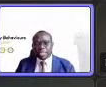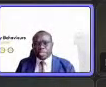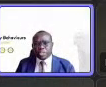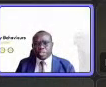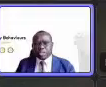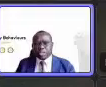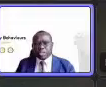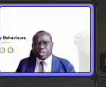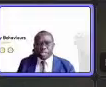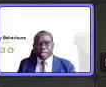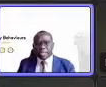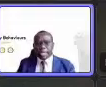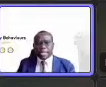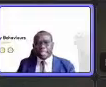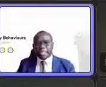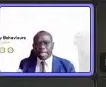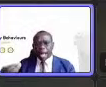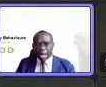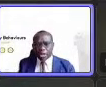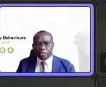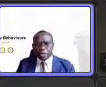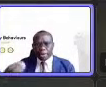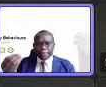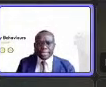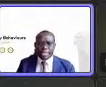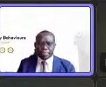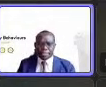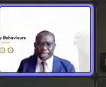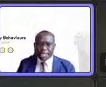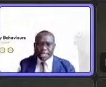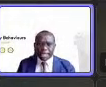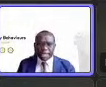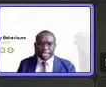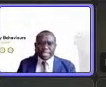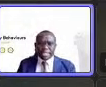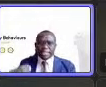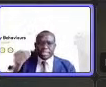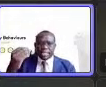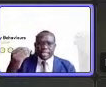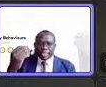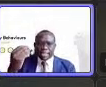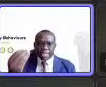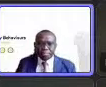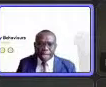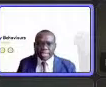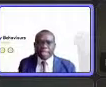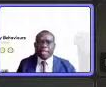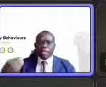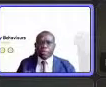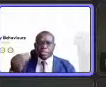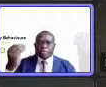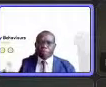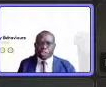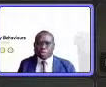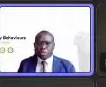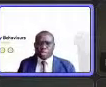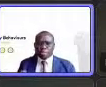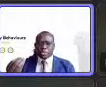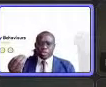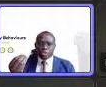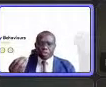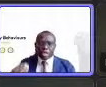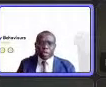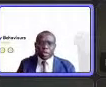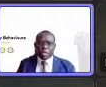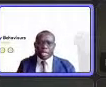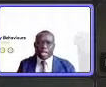profitability and such. The lesson there is a lot of government support and state-backed long-term vision,